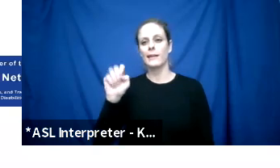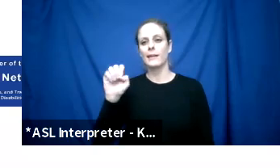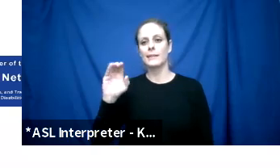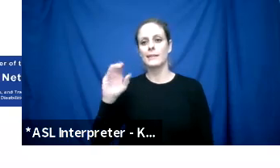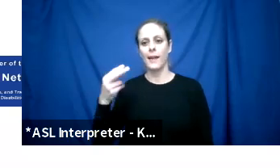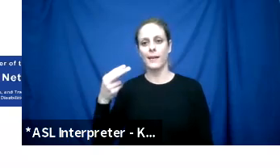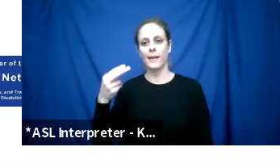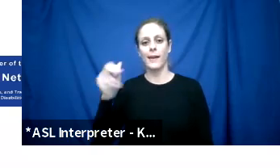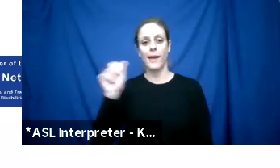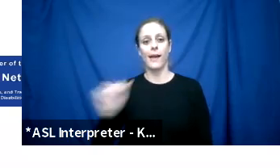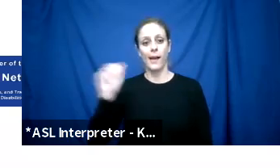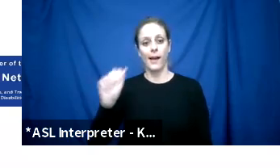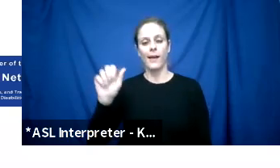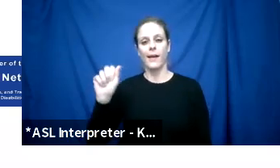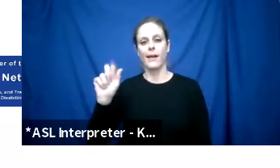ADA-TECH, at